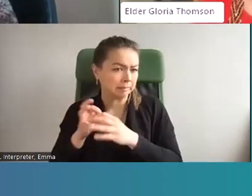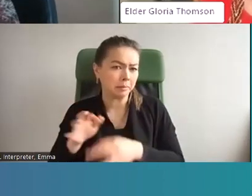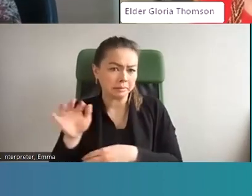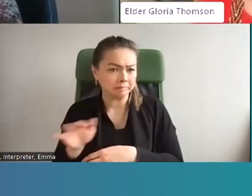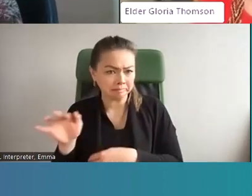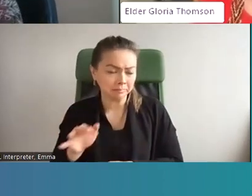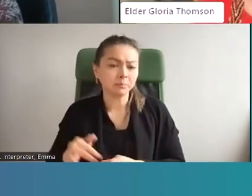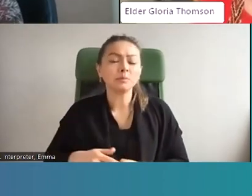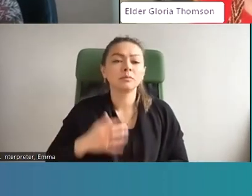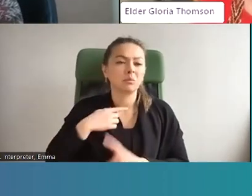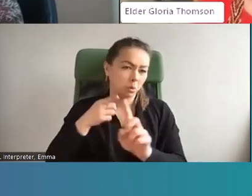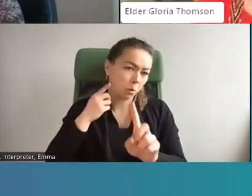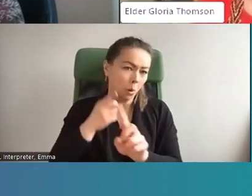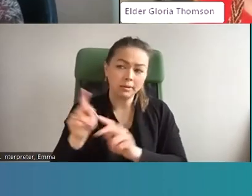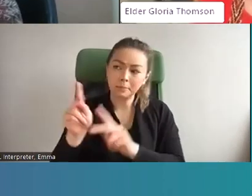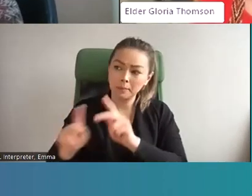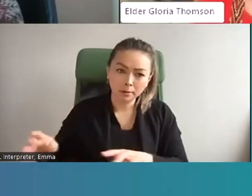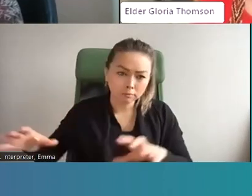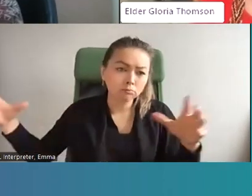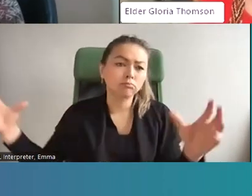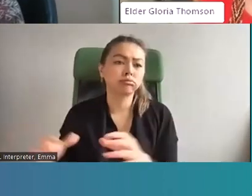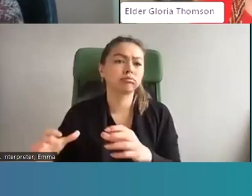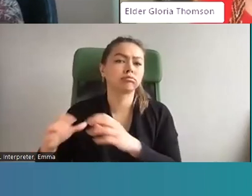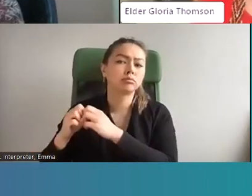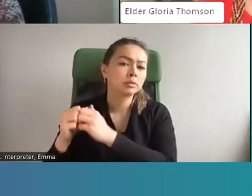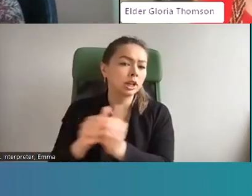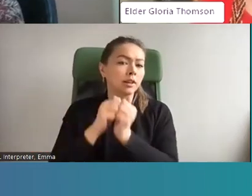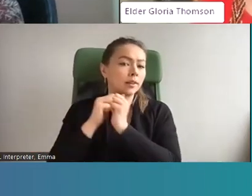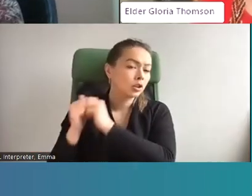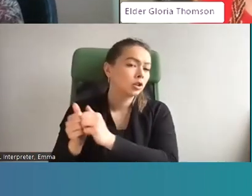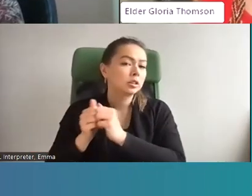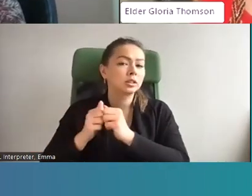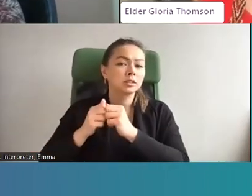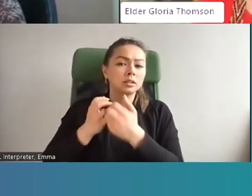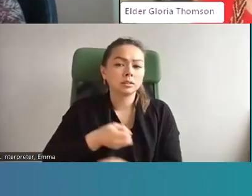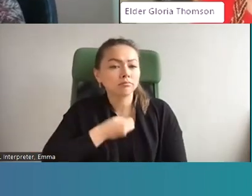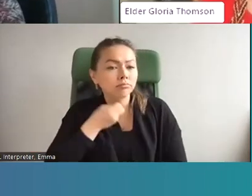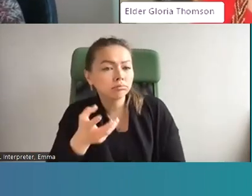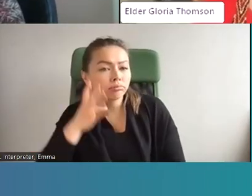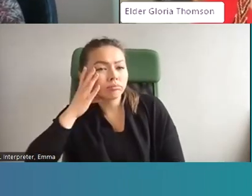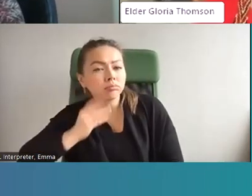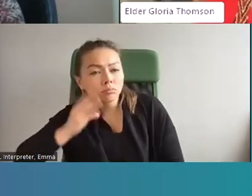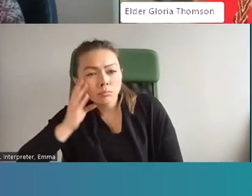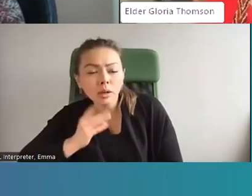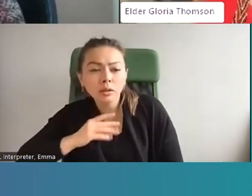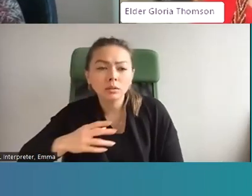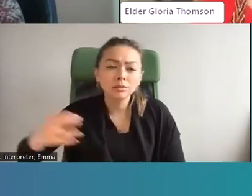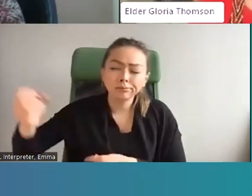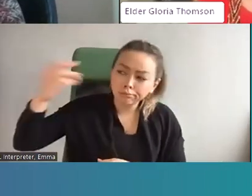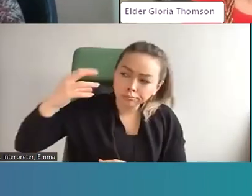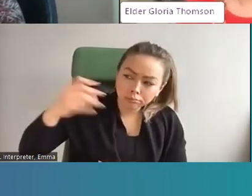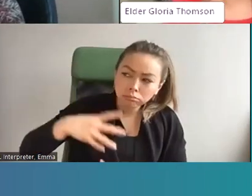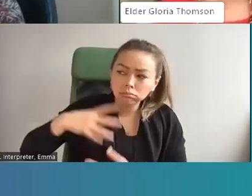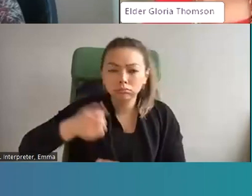together and share our experiences. during our